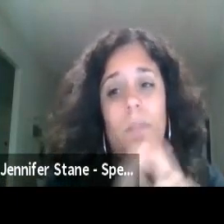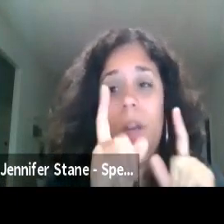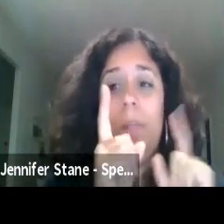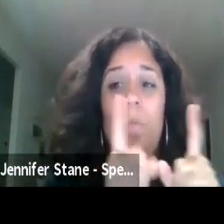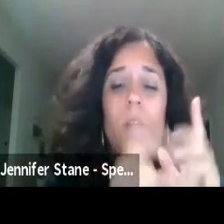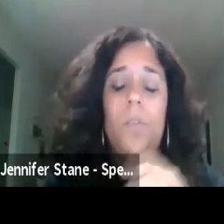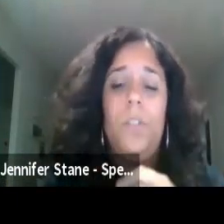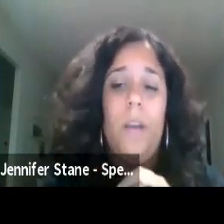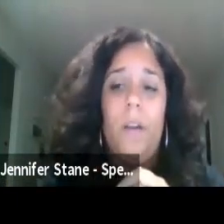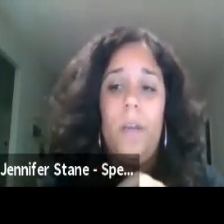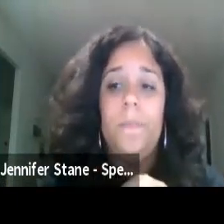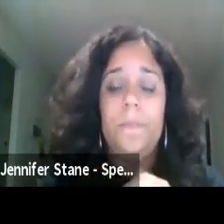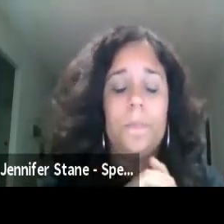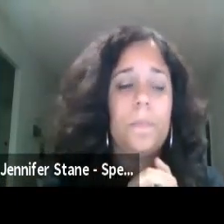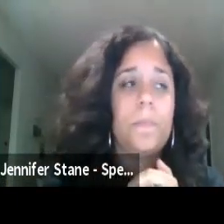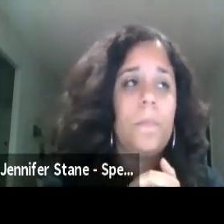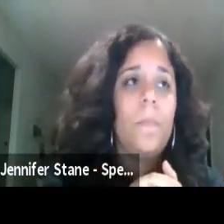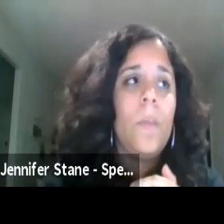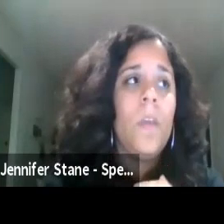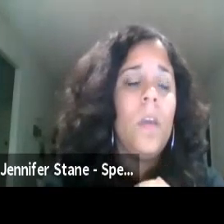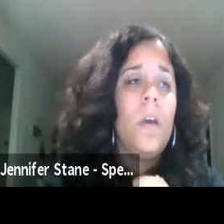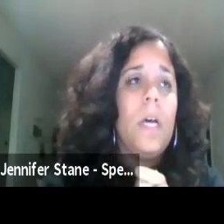is sort of the #1 go-to area